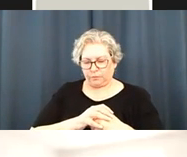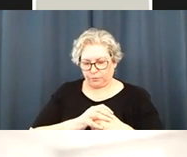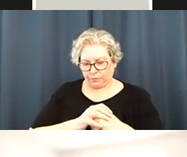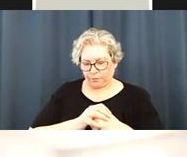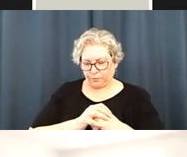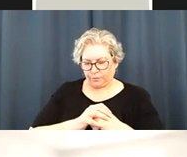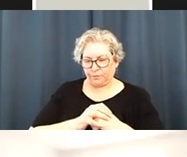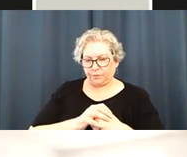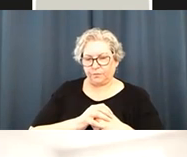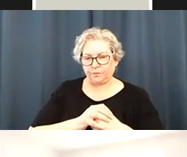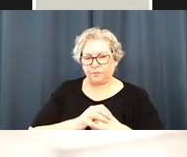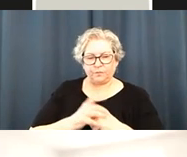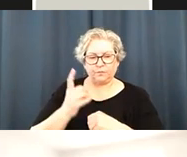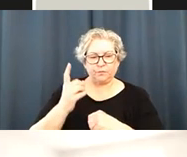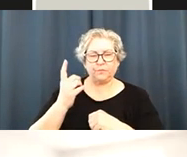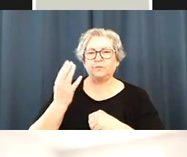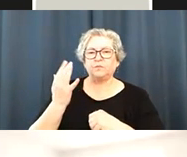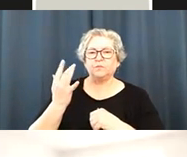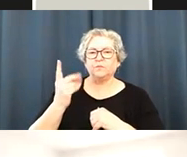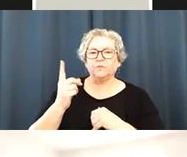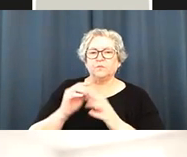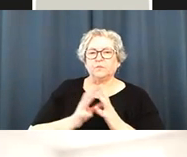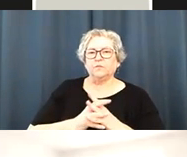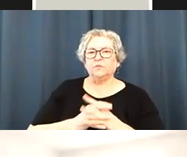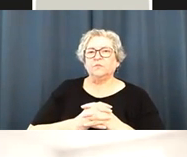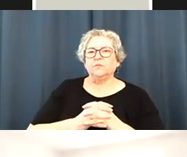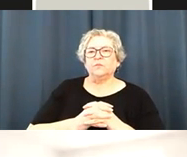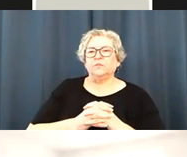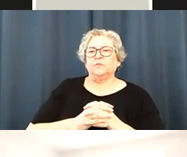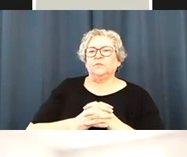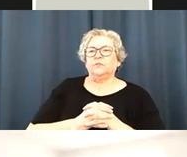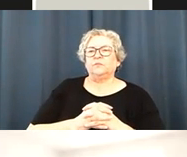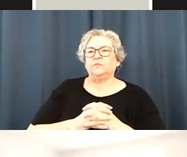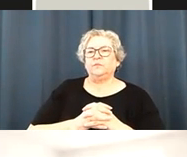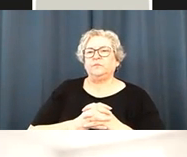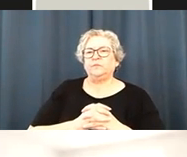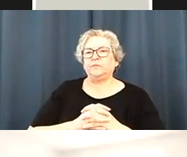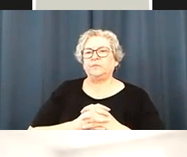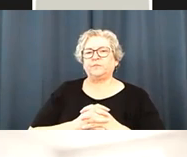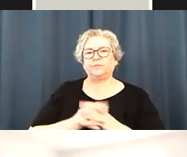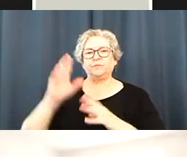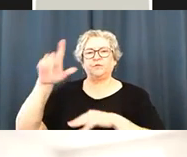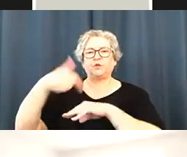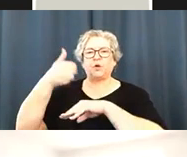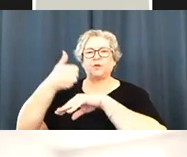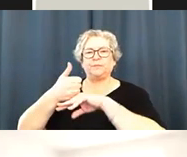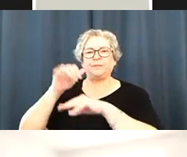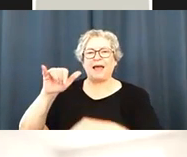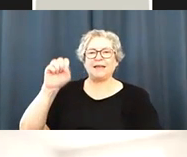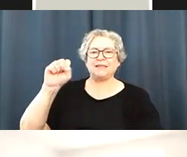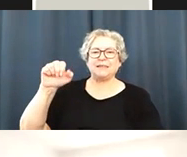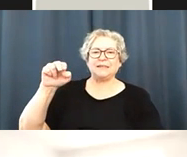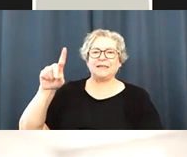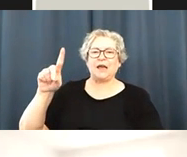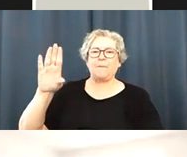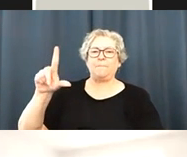Let me see here if I can get this to do this now. There we go. Okay, so creating your sandbox. And